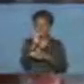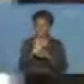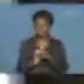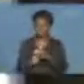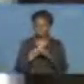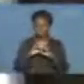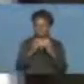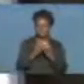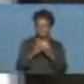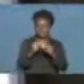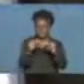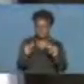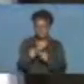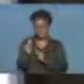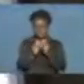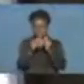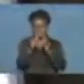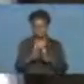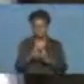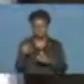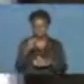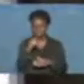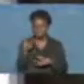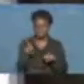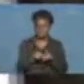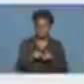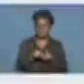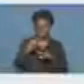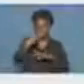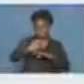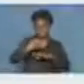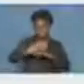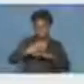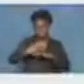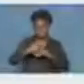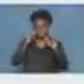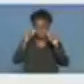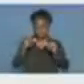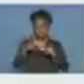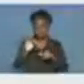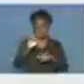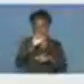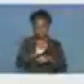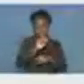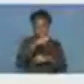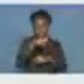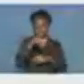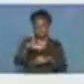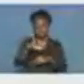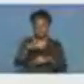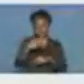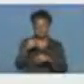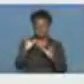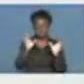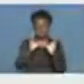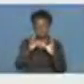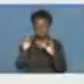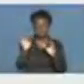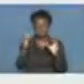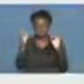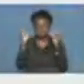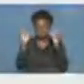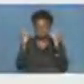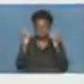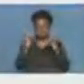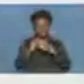Donaldson. He also indicated that he had filed a notice of appeal and certificate of urgency, but not submissions, and he too requested